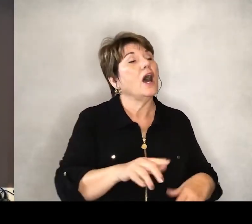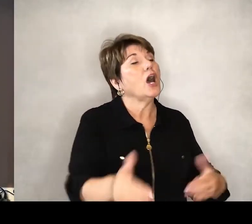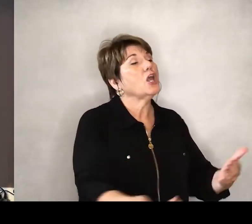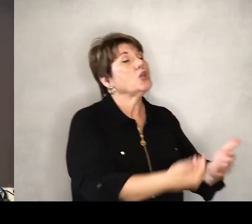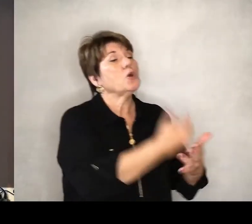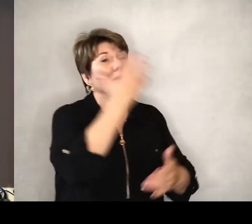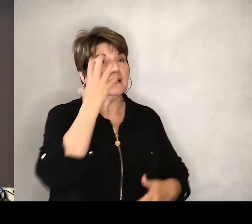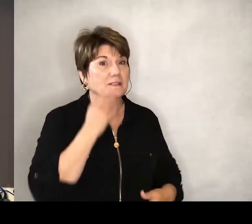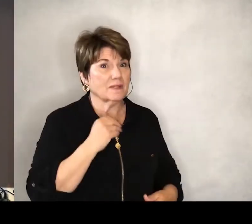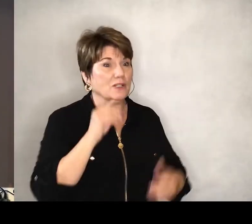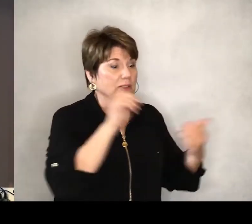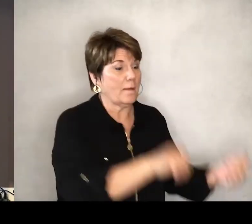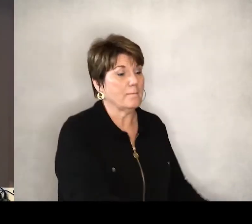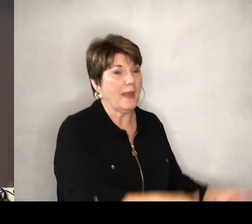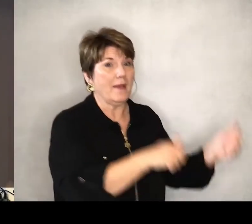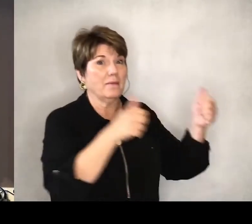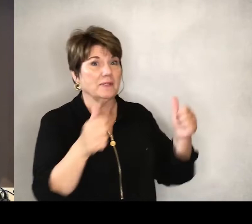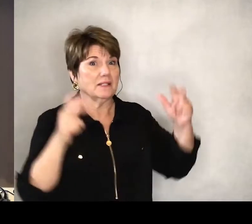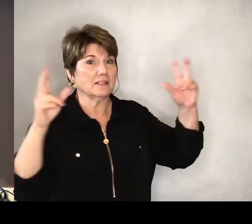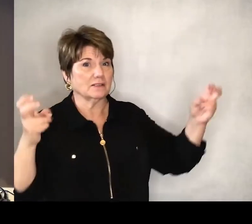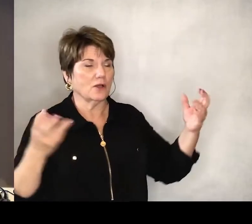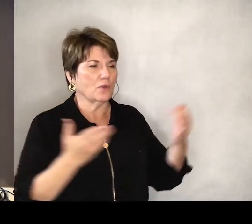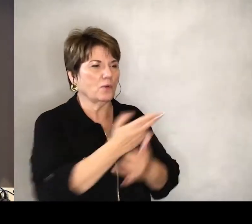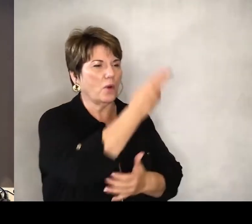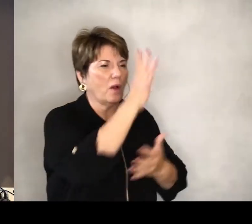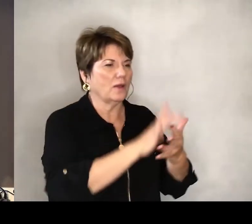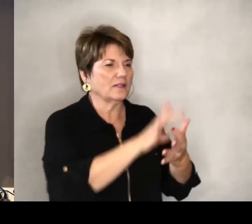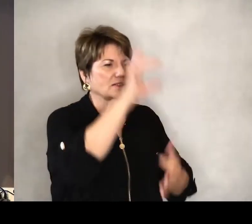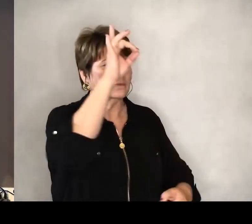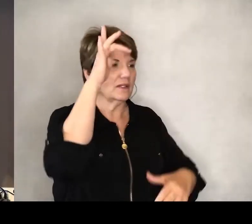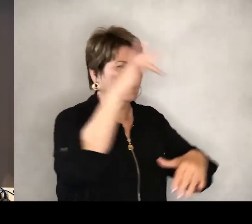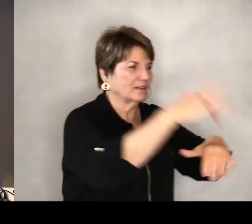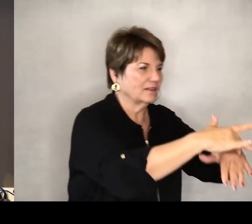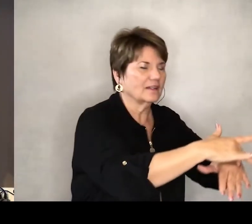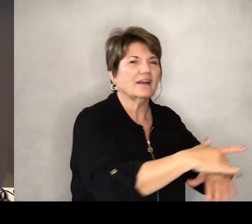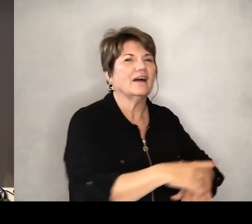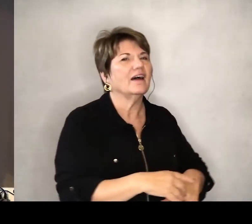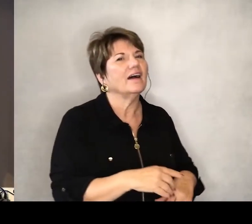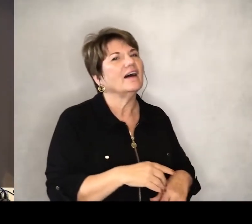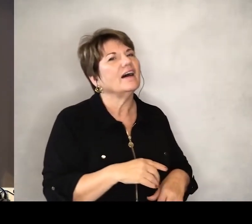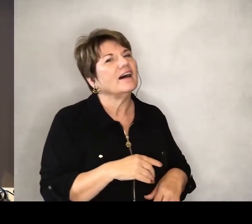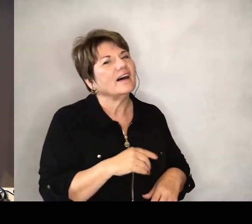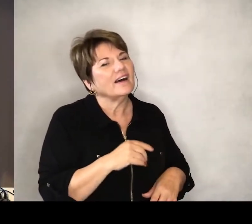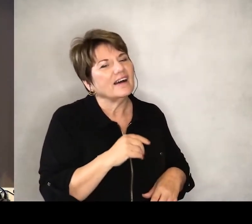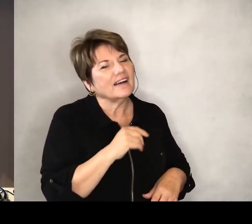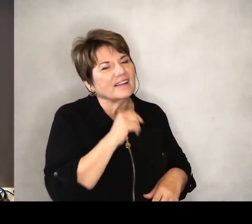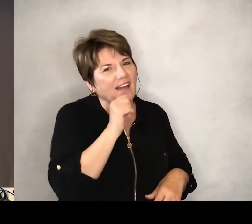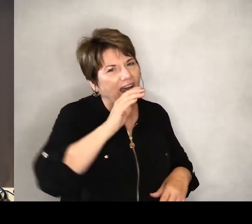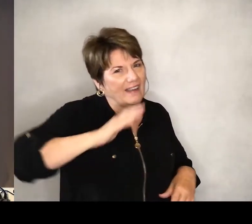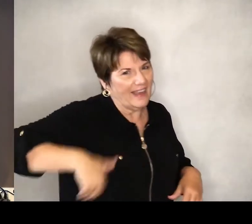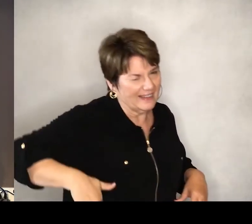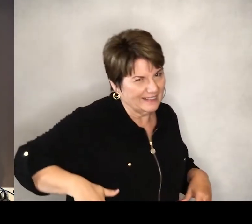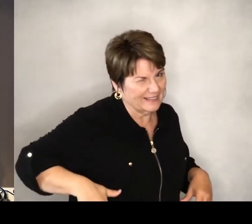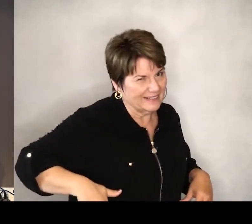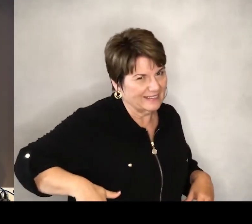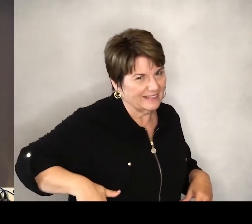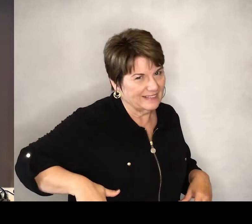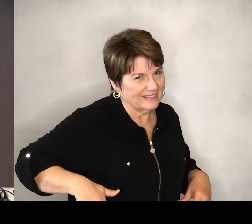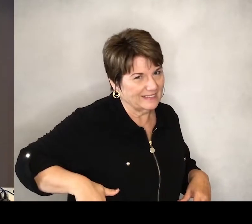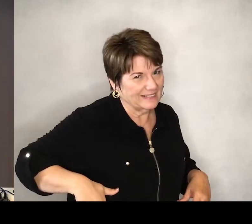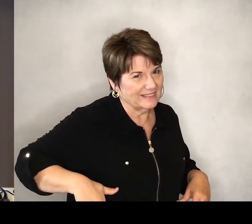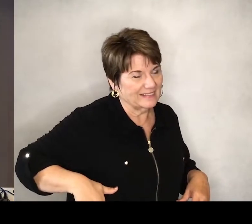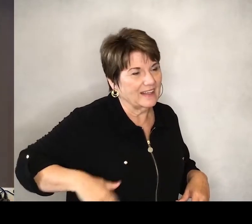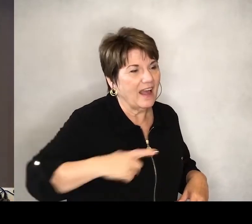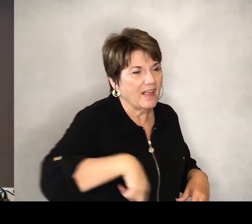new experience of baptism that comes by way of the Holy Spirit, but not quite yet. And so